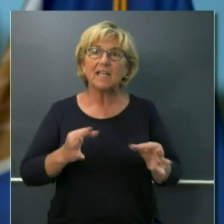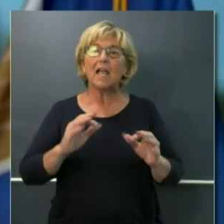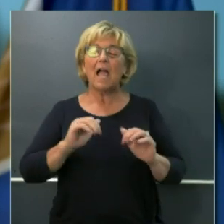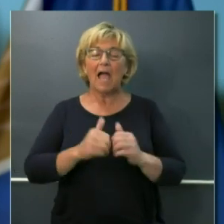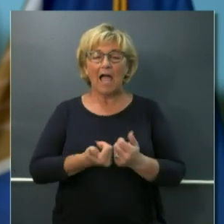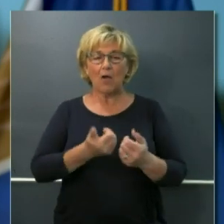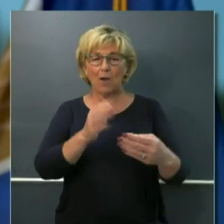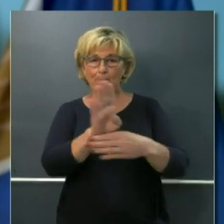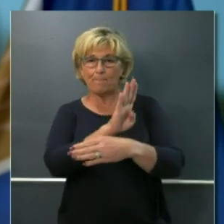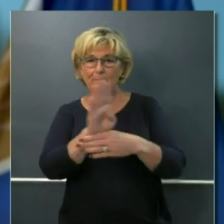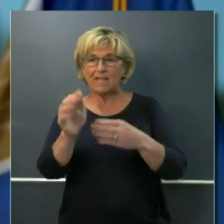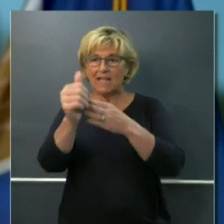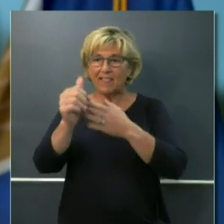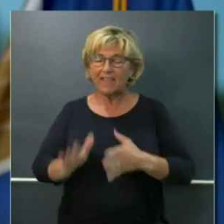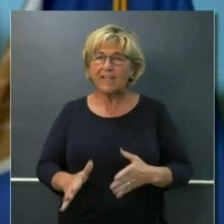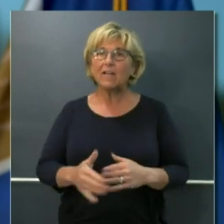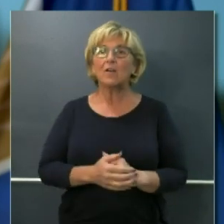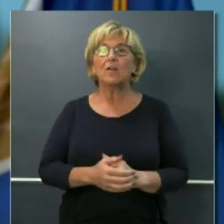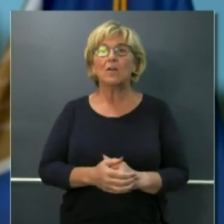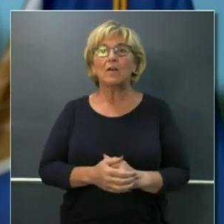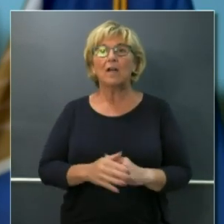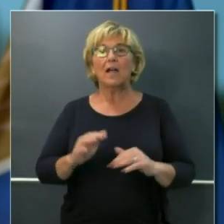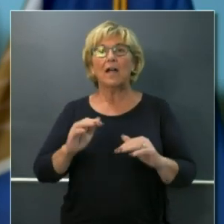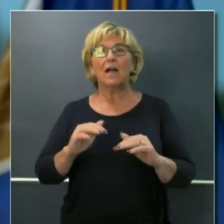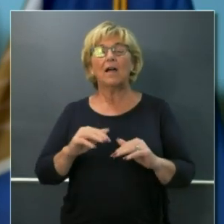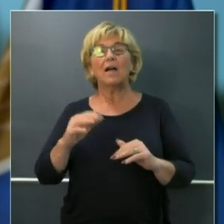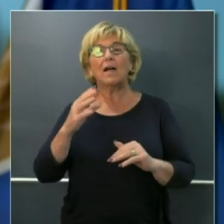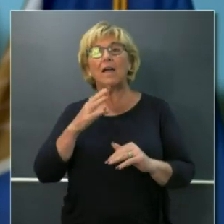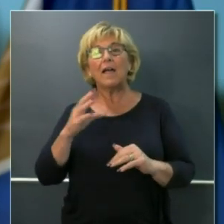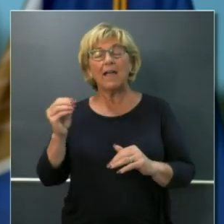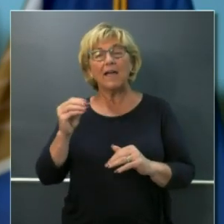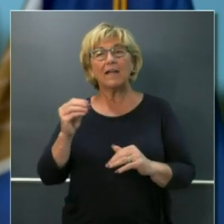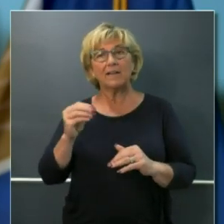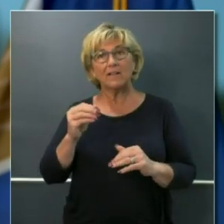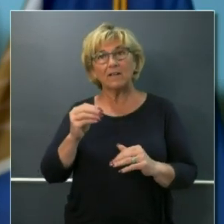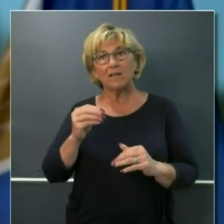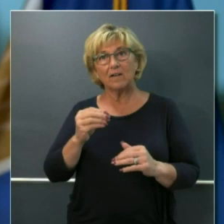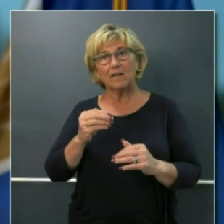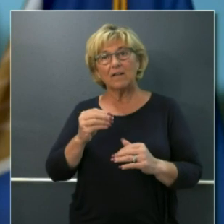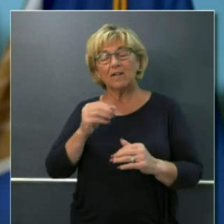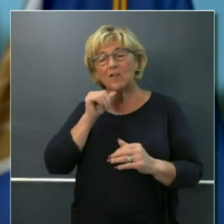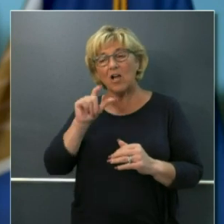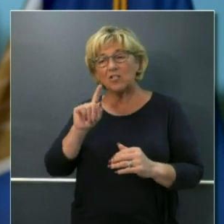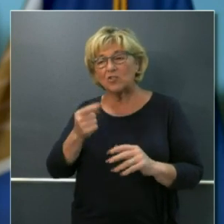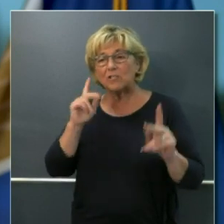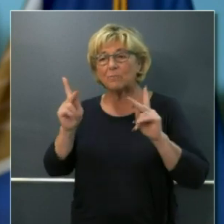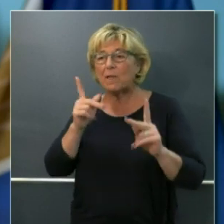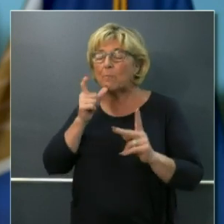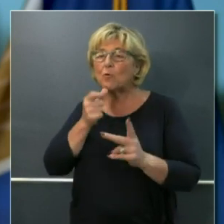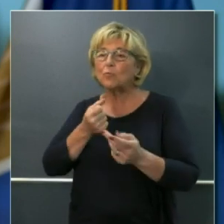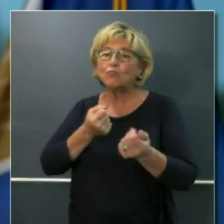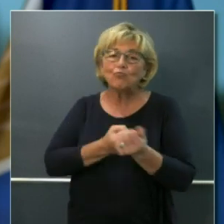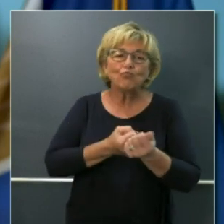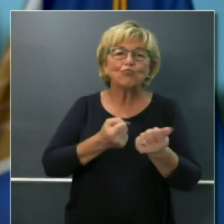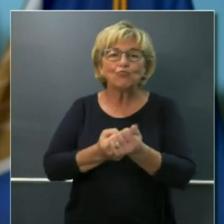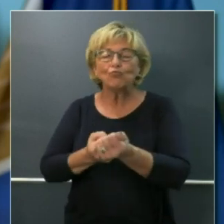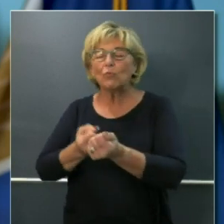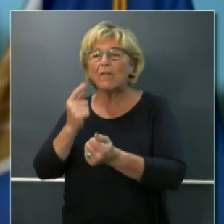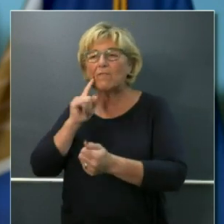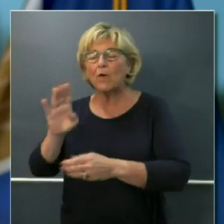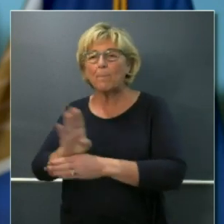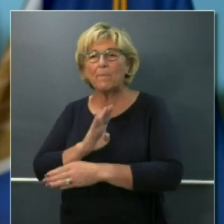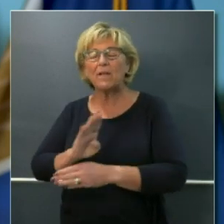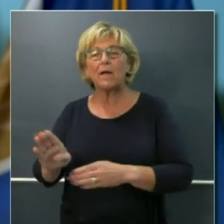business leaders, men and women on the front lines, entrepreneurs, not just organized business advocates, of the importance and power of their